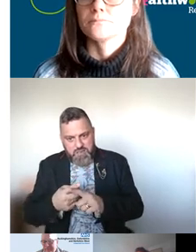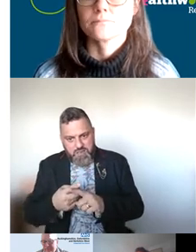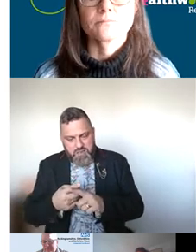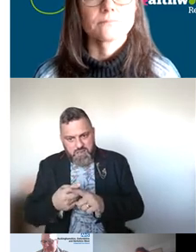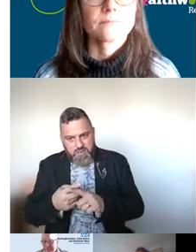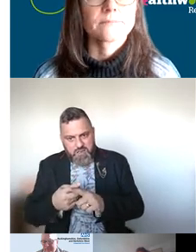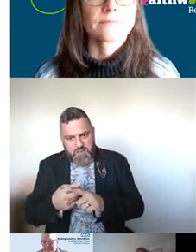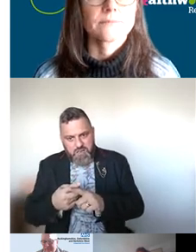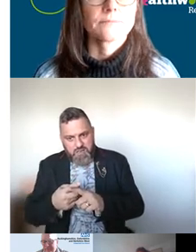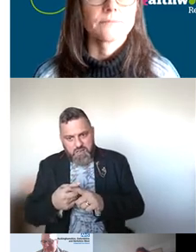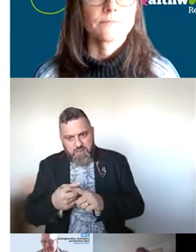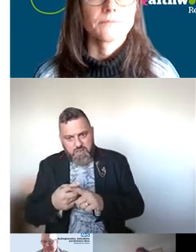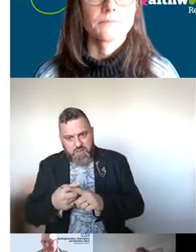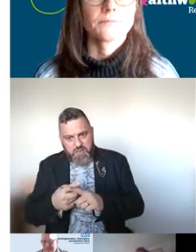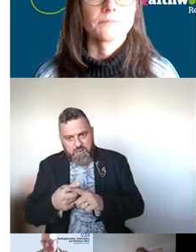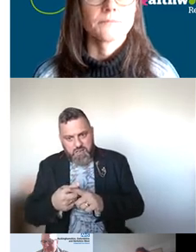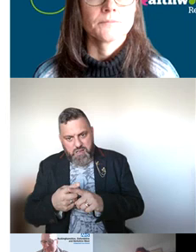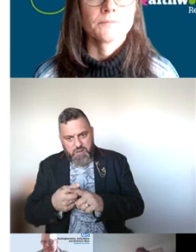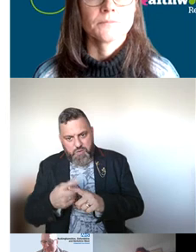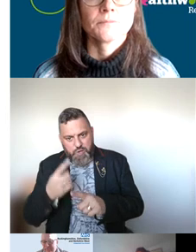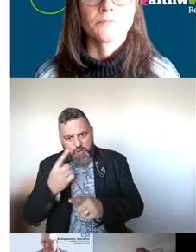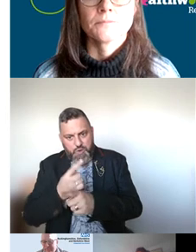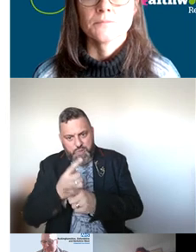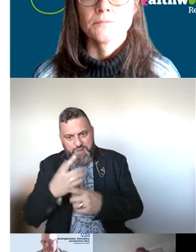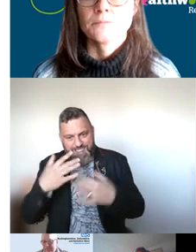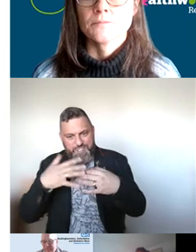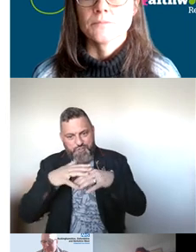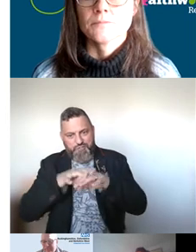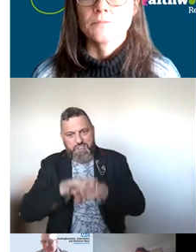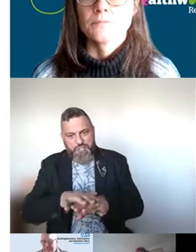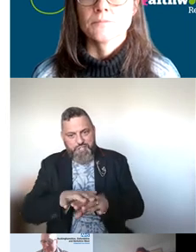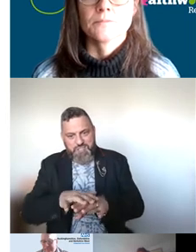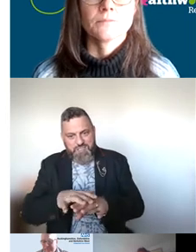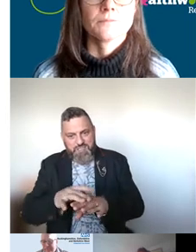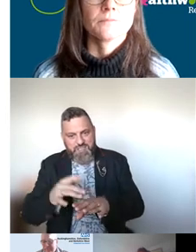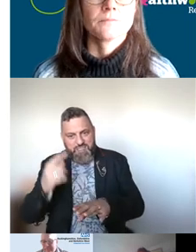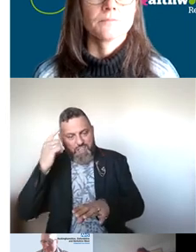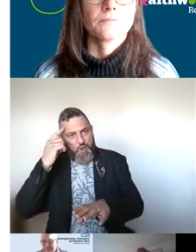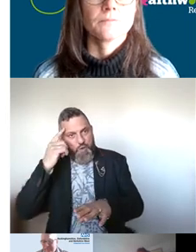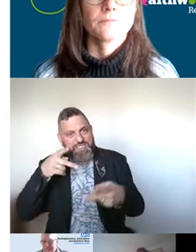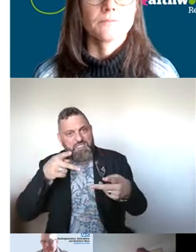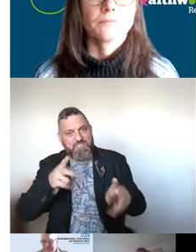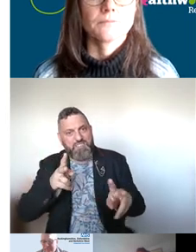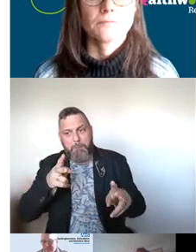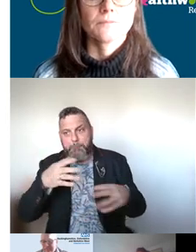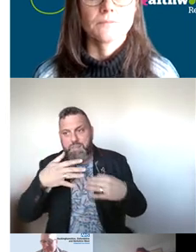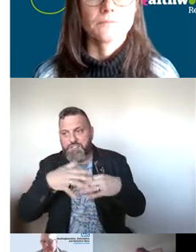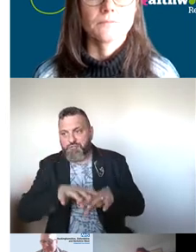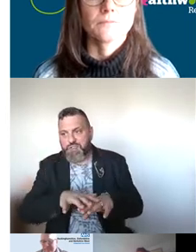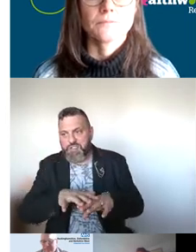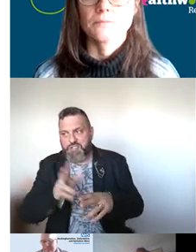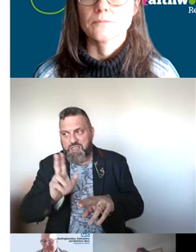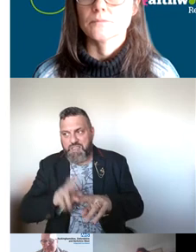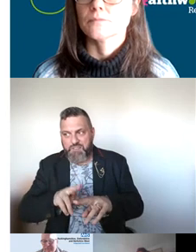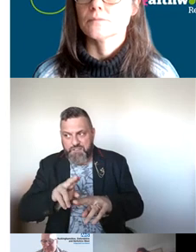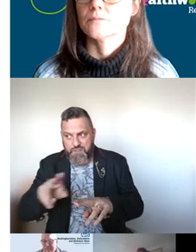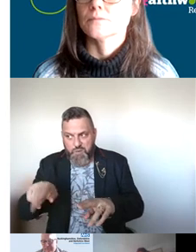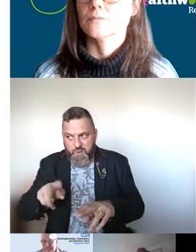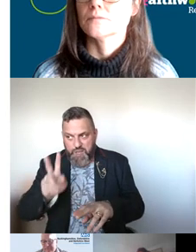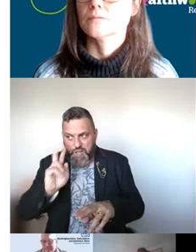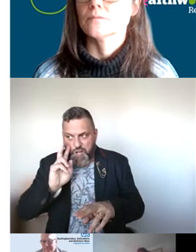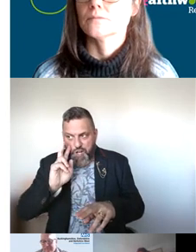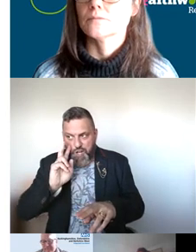But actually, when we talk about integration, it's easy to think only at system level. I think if we look at some of the